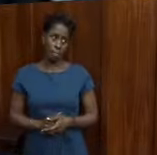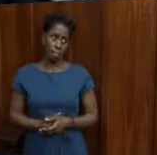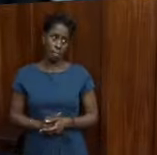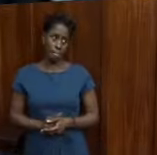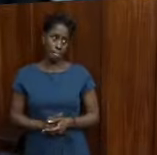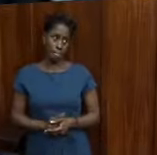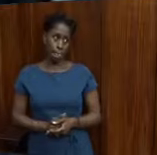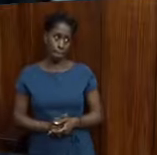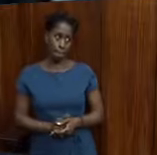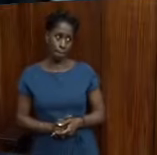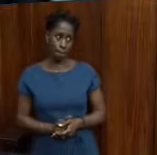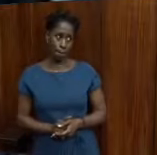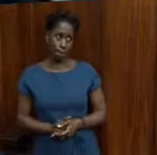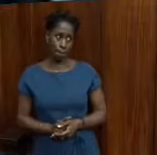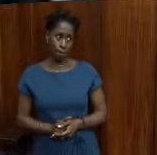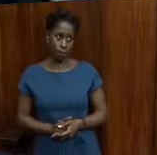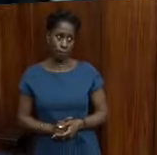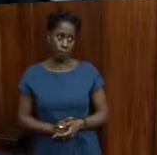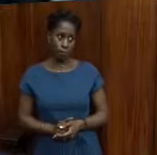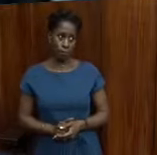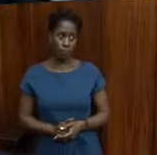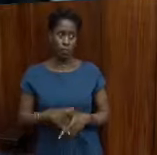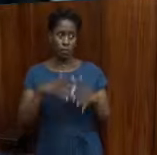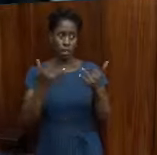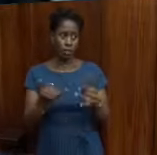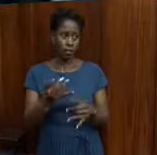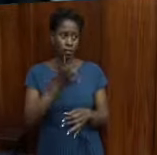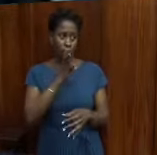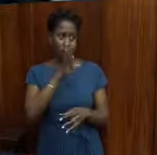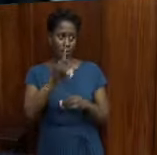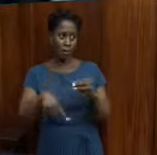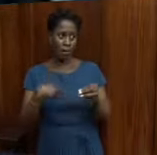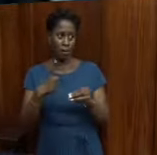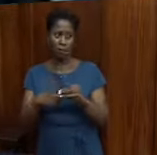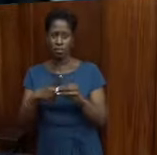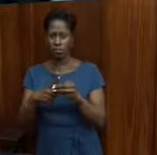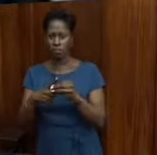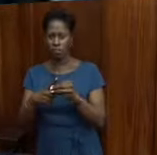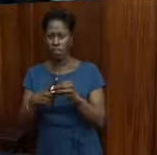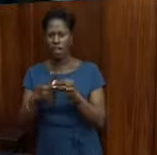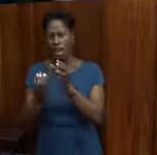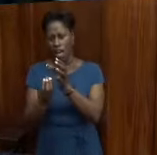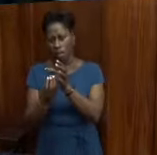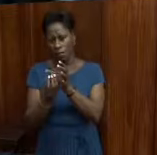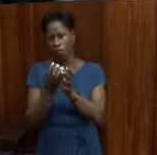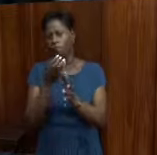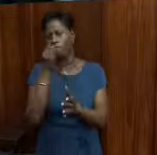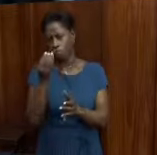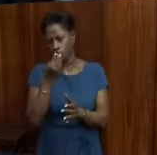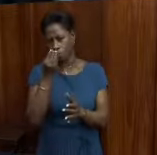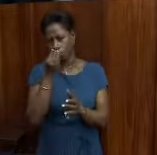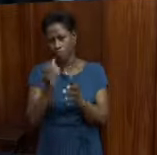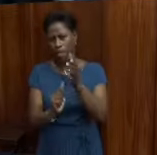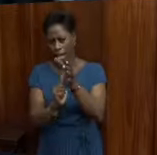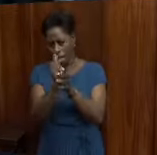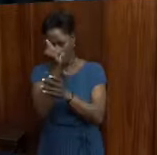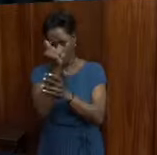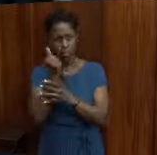Mr. Speaker, I now come to a sector that is at the heart of our survival as a people.